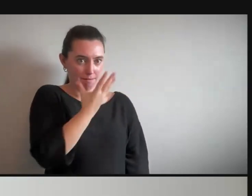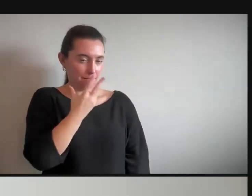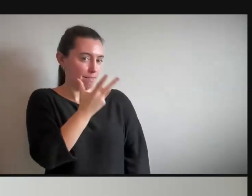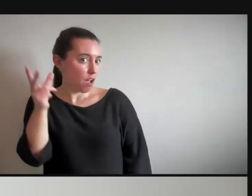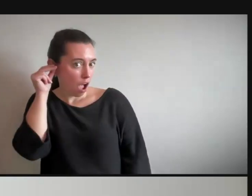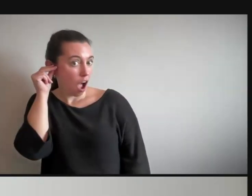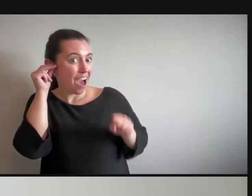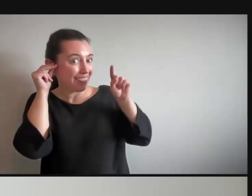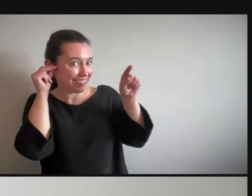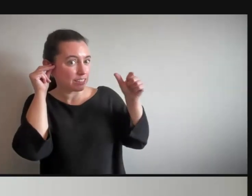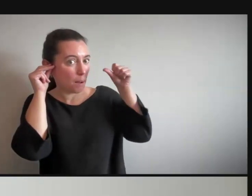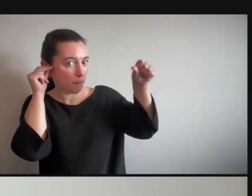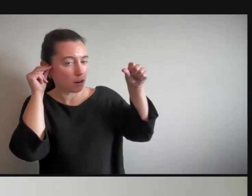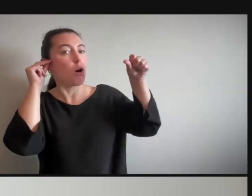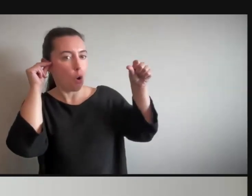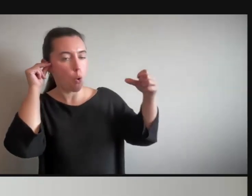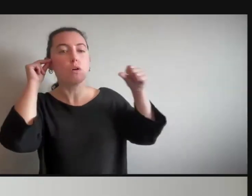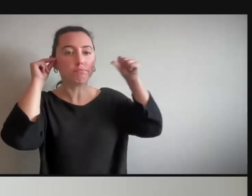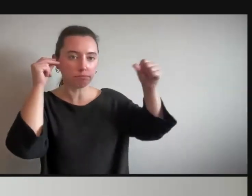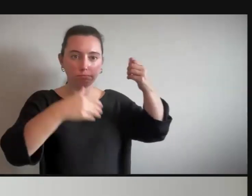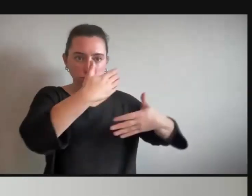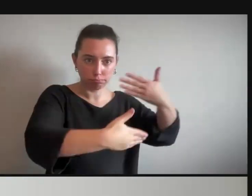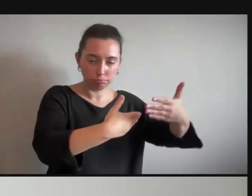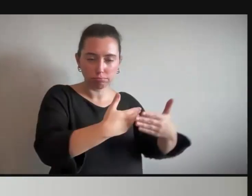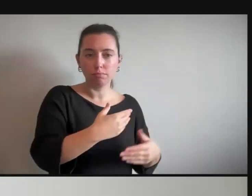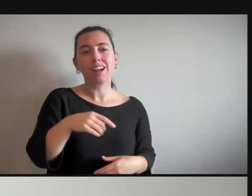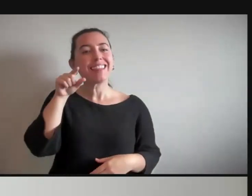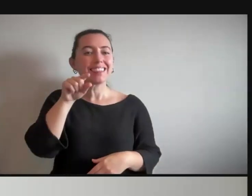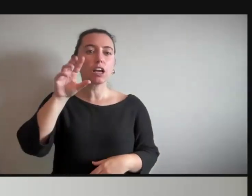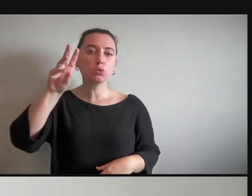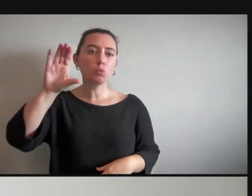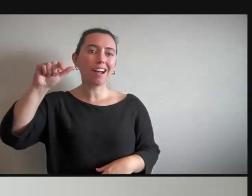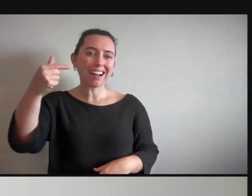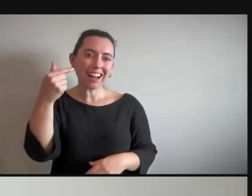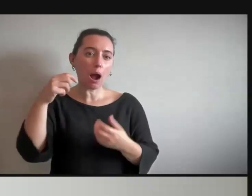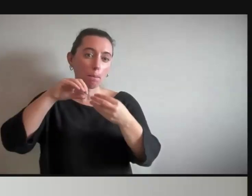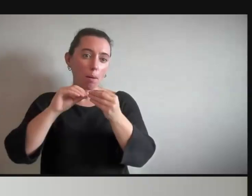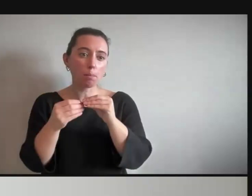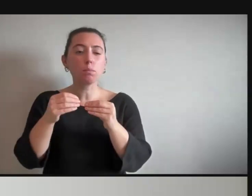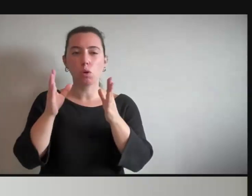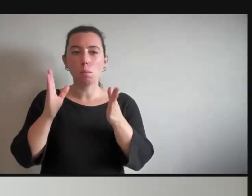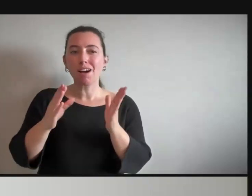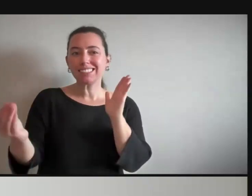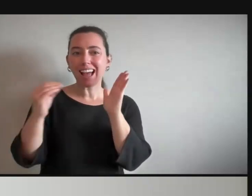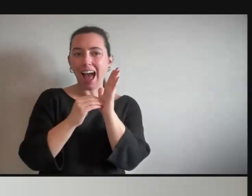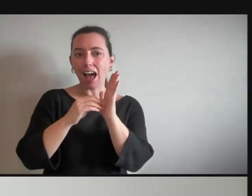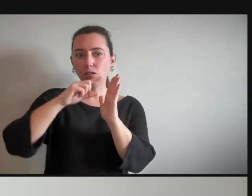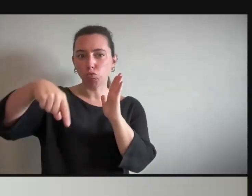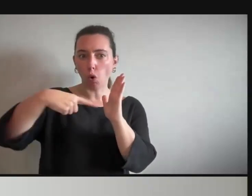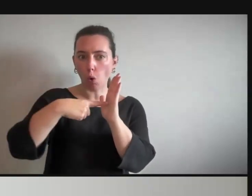add a role. That's basically a WCAG issue, because you should add a role so that the assistive technologies can understand what it's